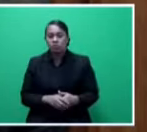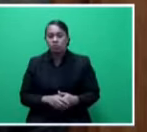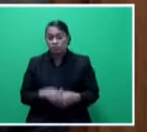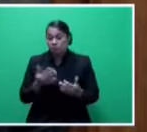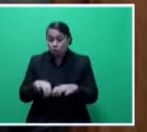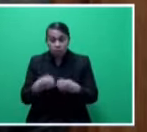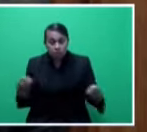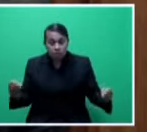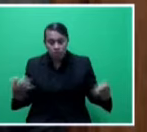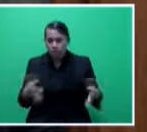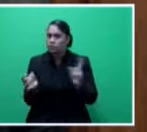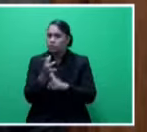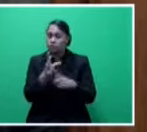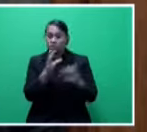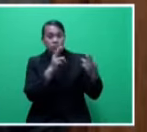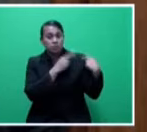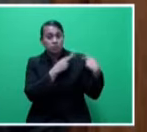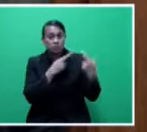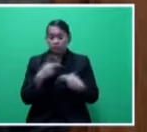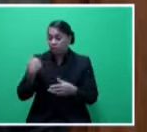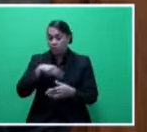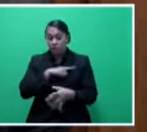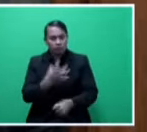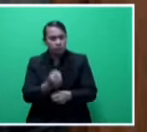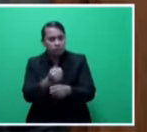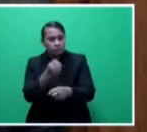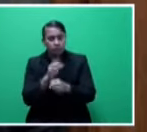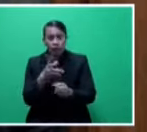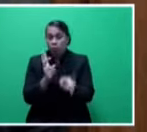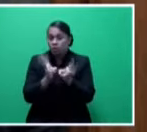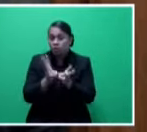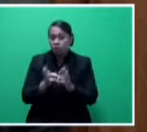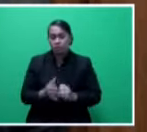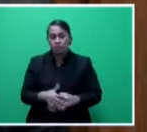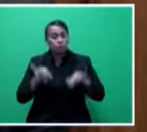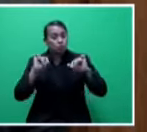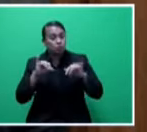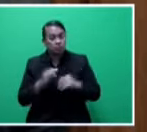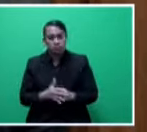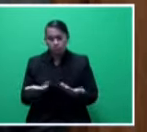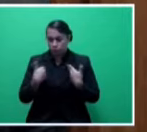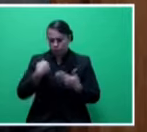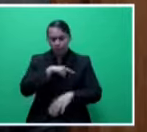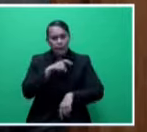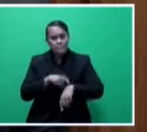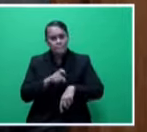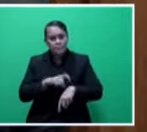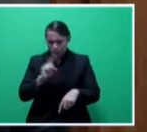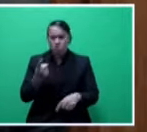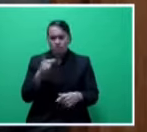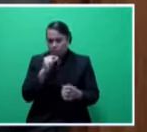in providing accurate estimates of severe weather systems with reasonable lead time for effective implementation